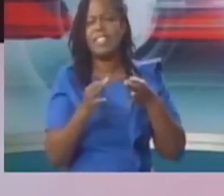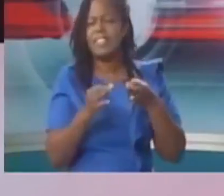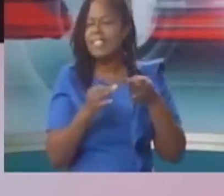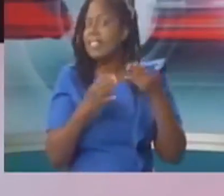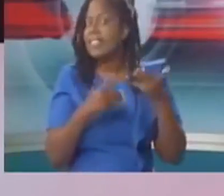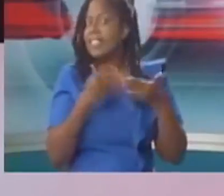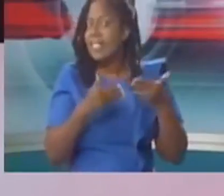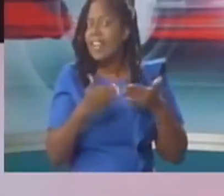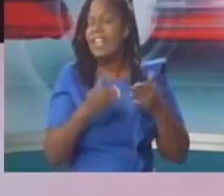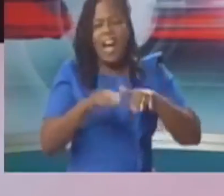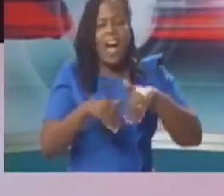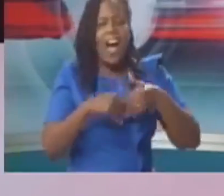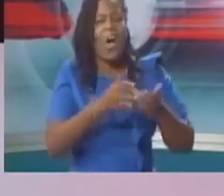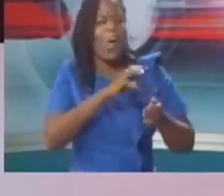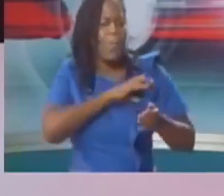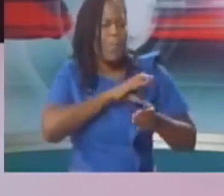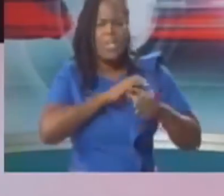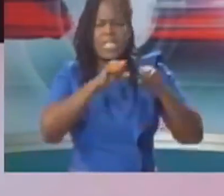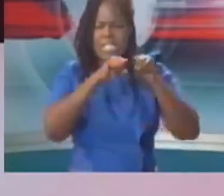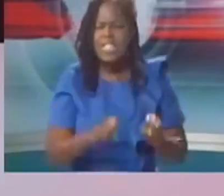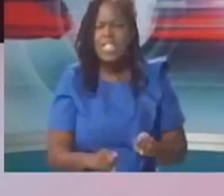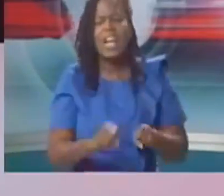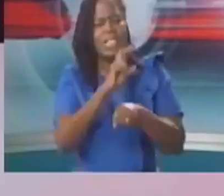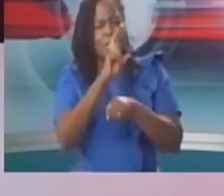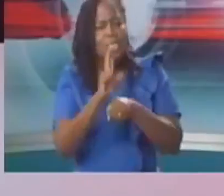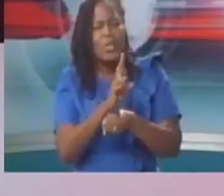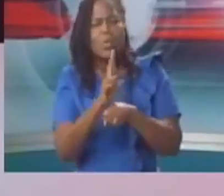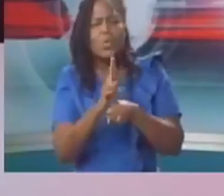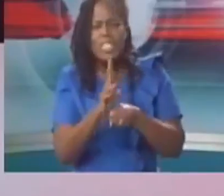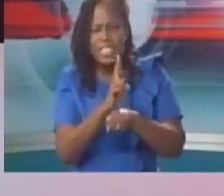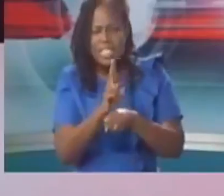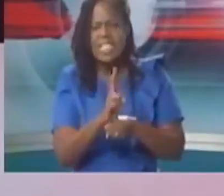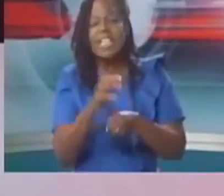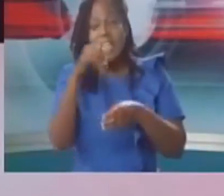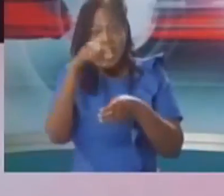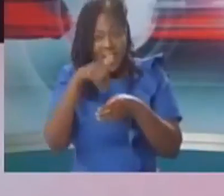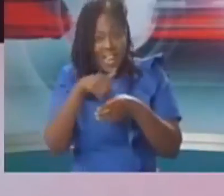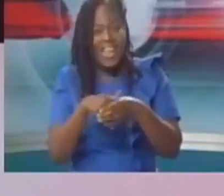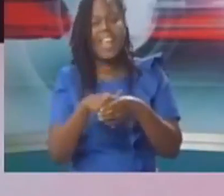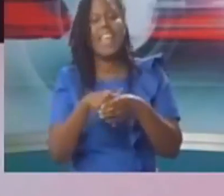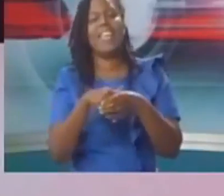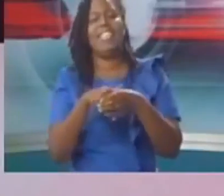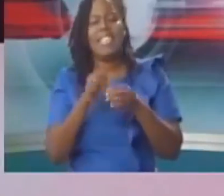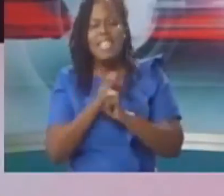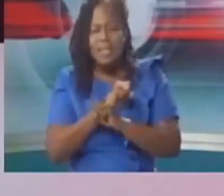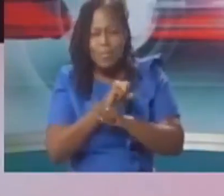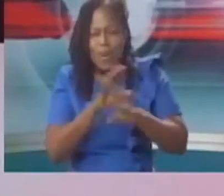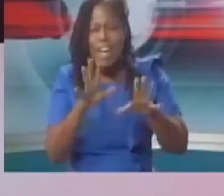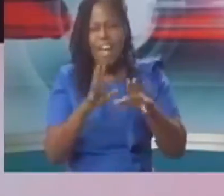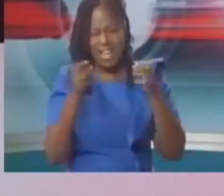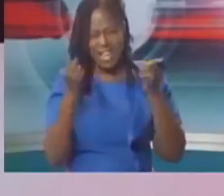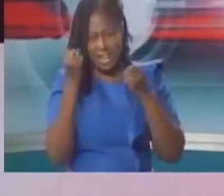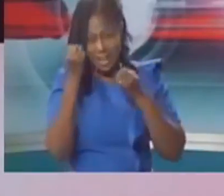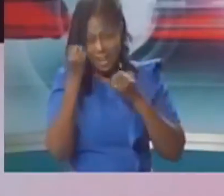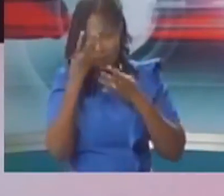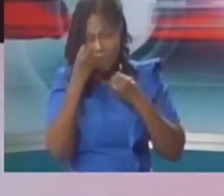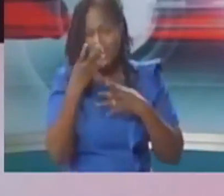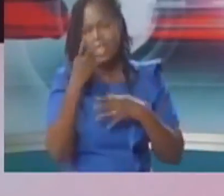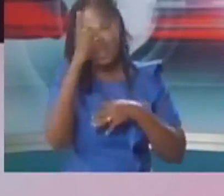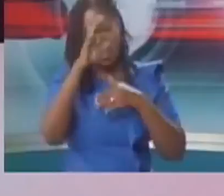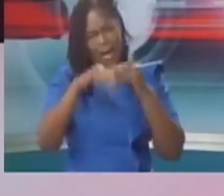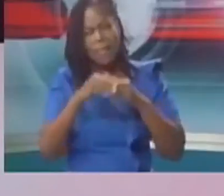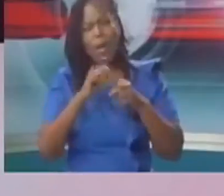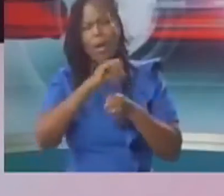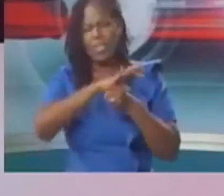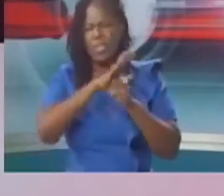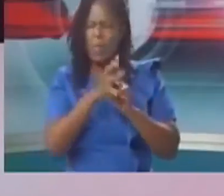the use of the police stations, right? Obviously, it's important eventually. I don't know if because of the economic